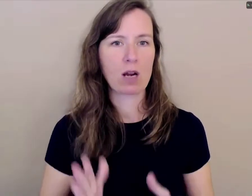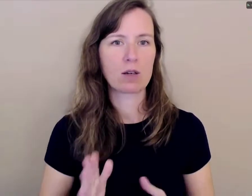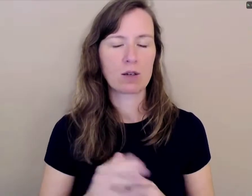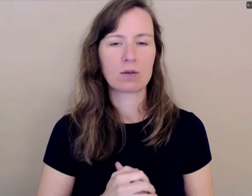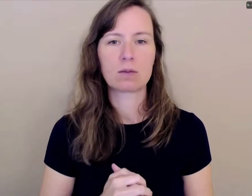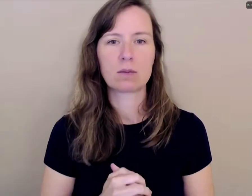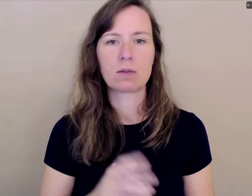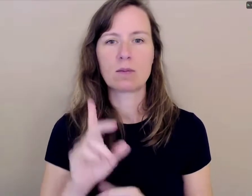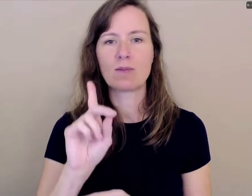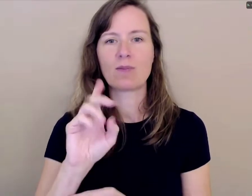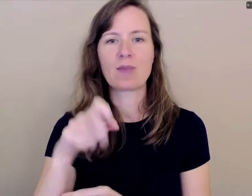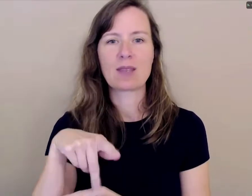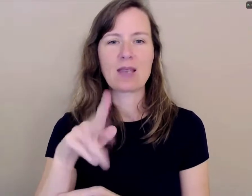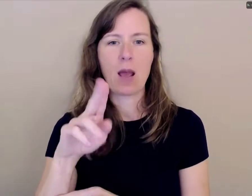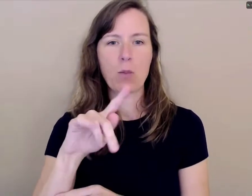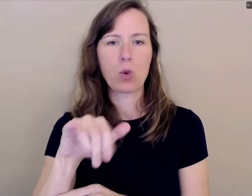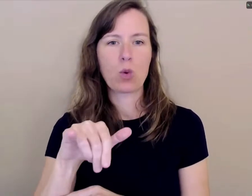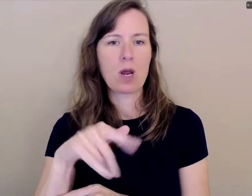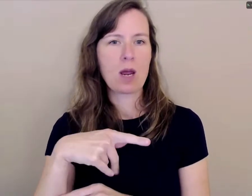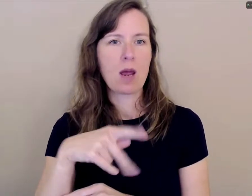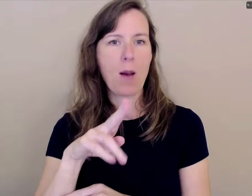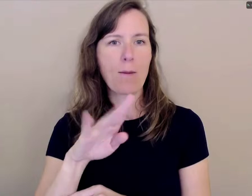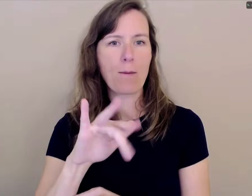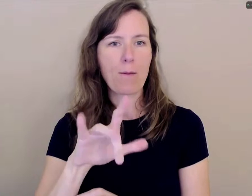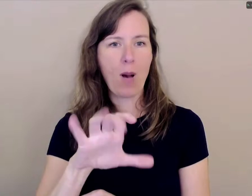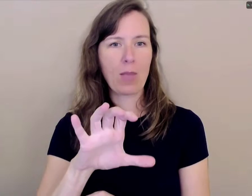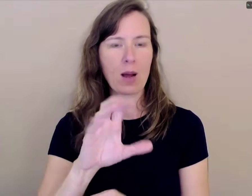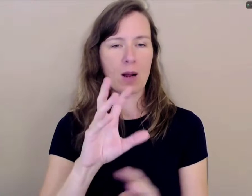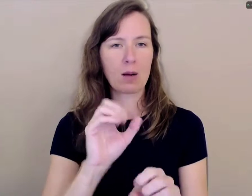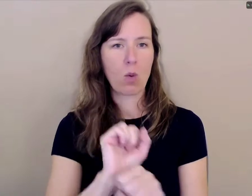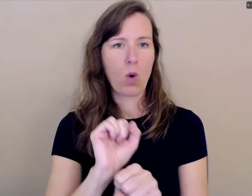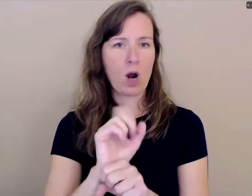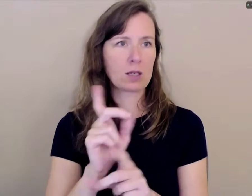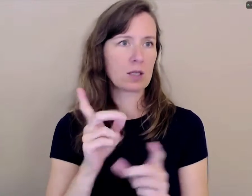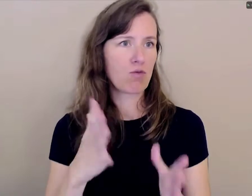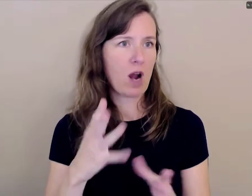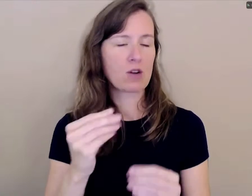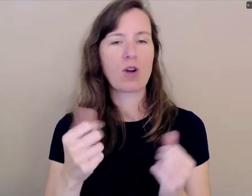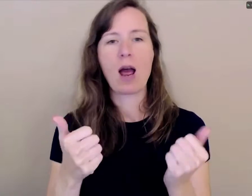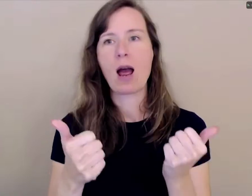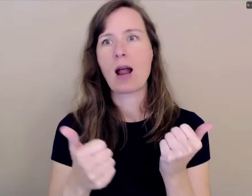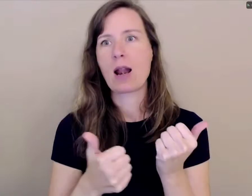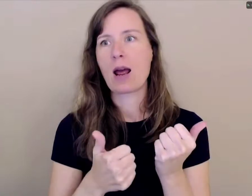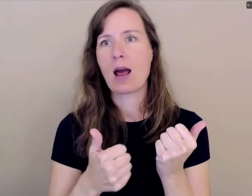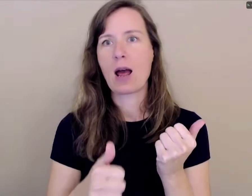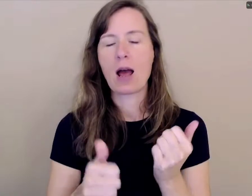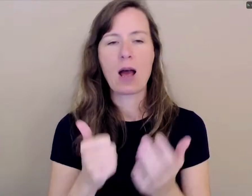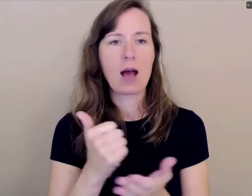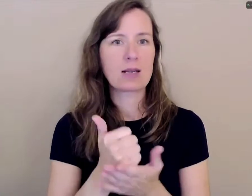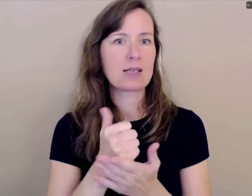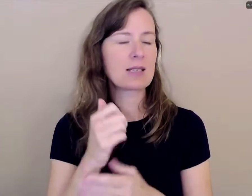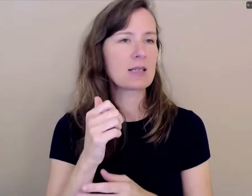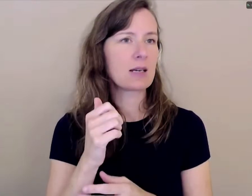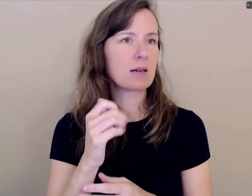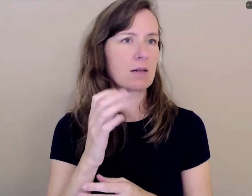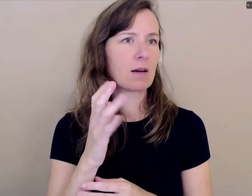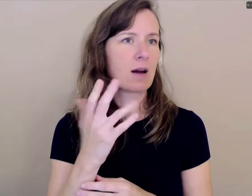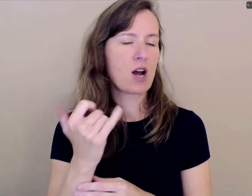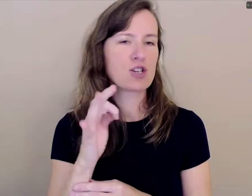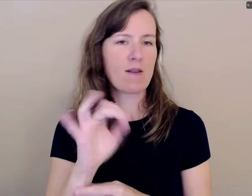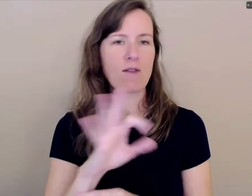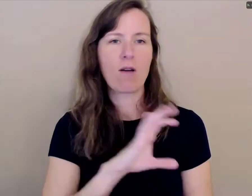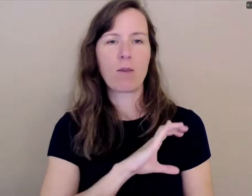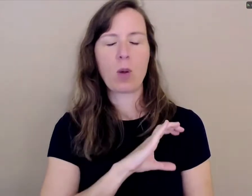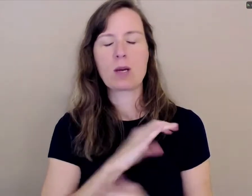the deputy public works director, and the assistant chief of police. I will now call the roll of the elected